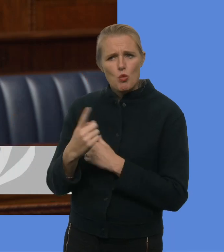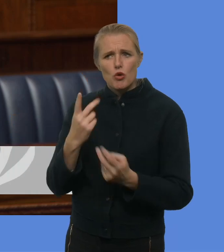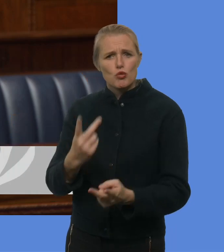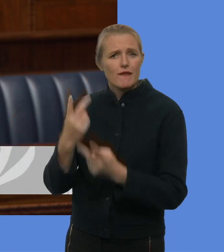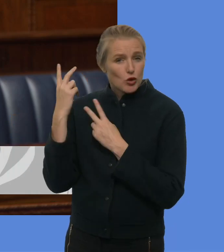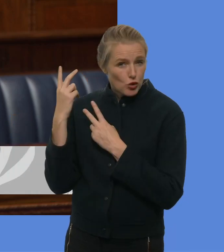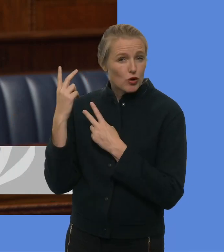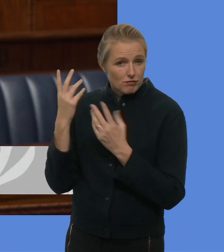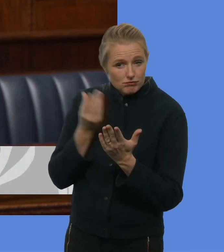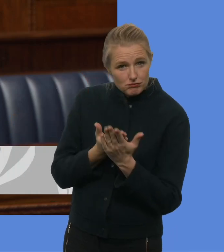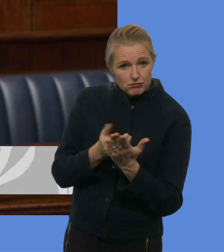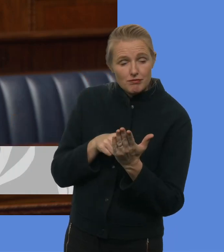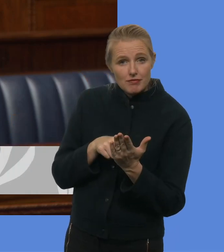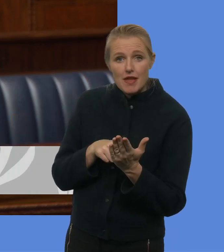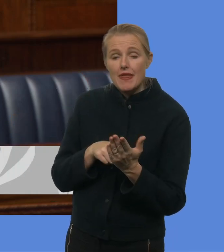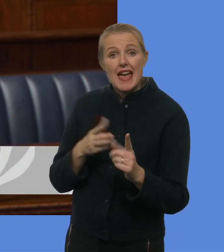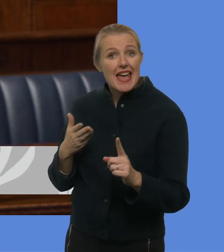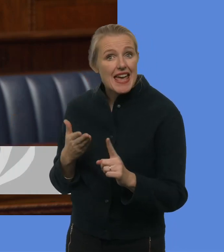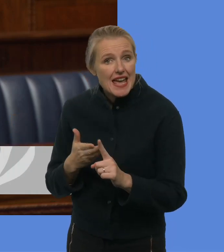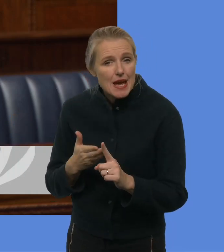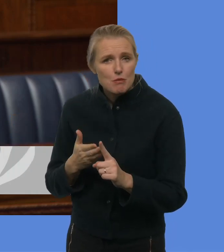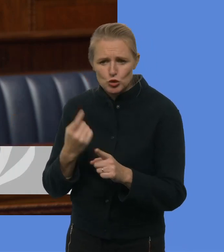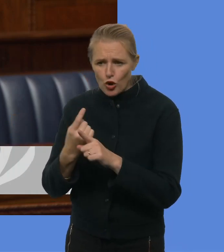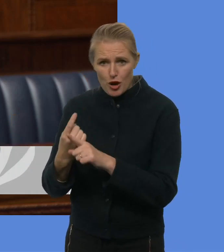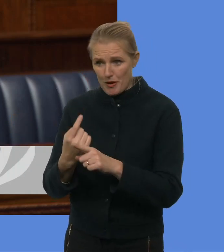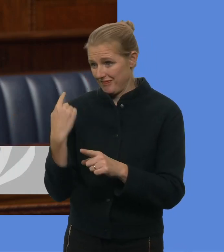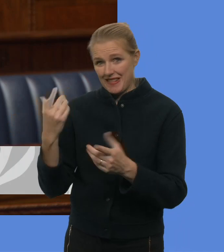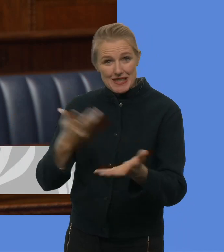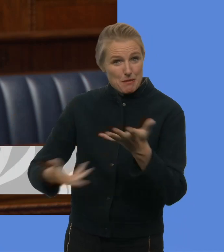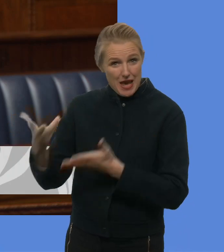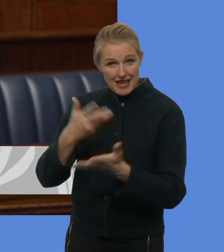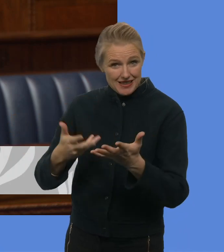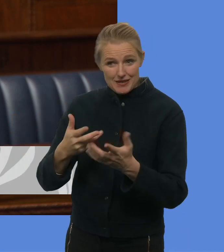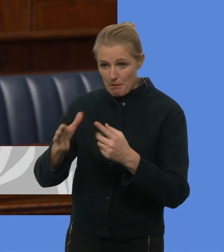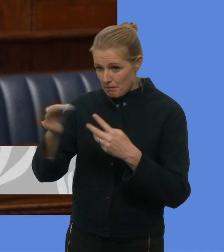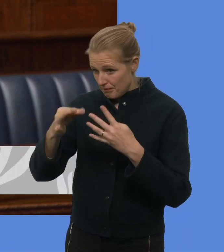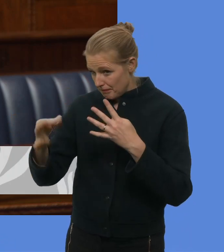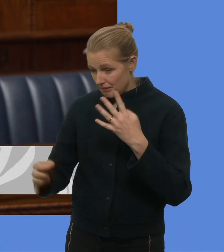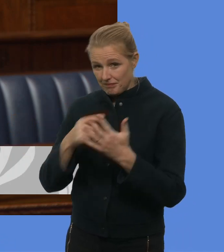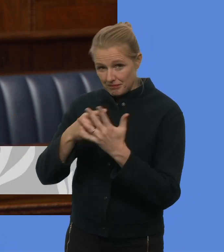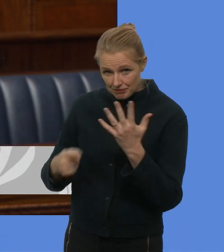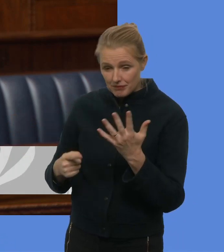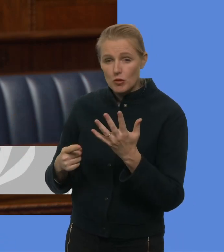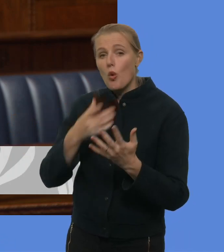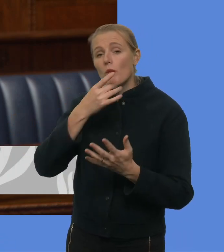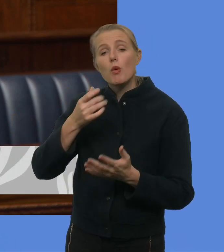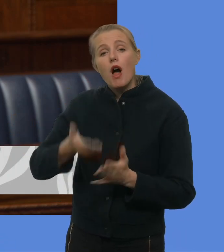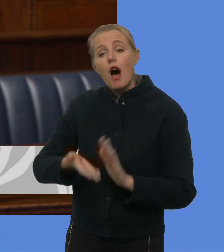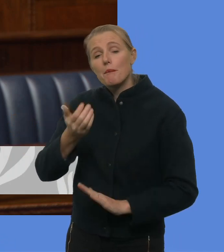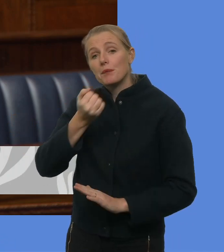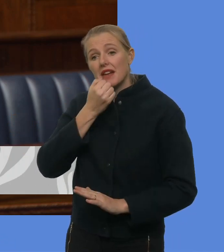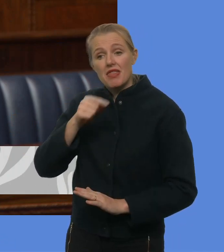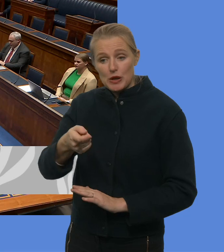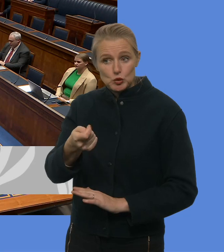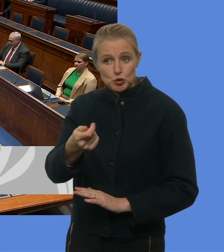with a particular aim of identifying the very things that were talked about during that debate. So we would hope to give an update on that in due course, but that work has